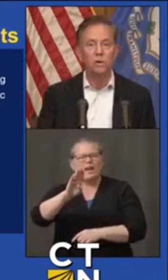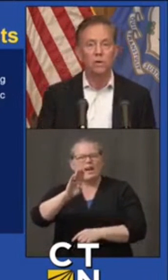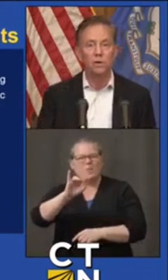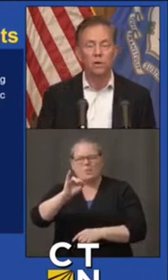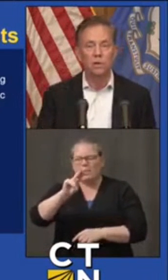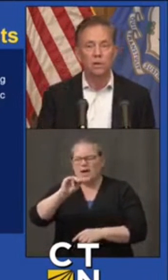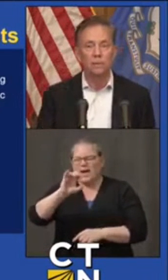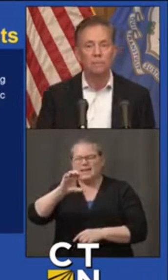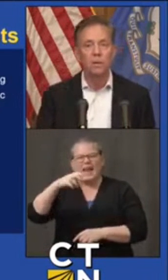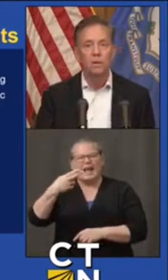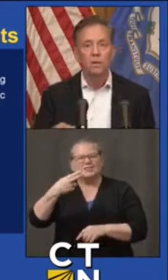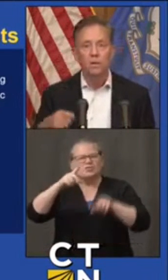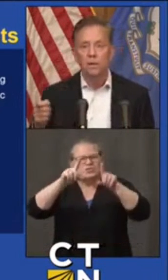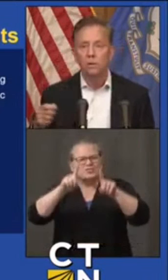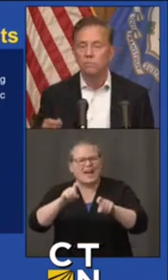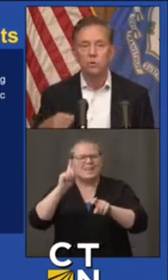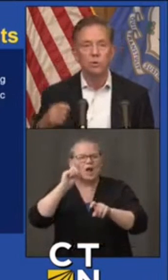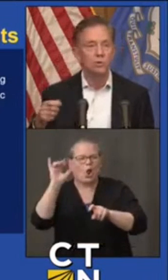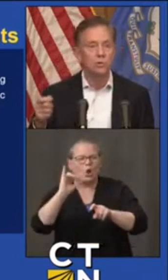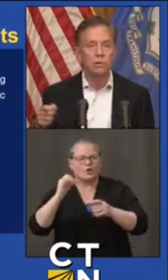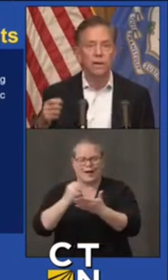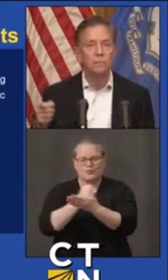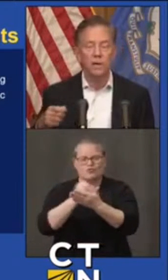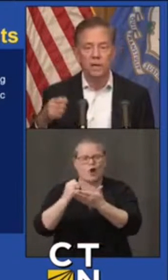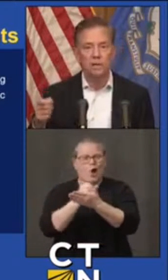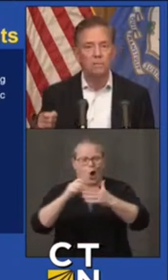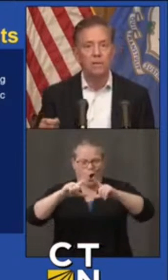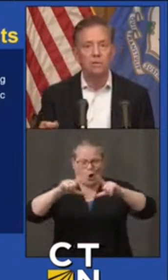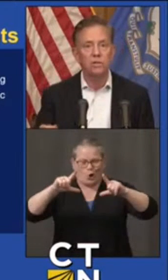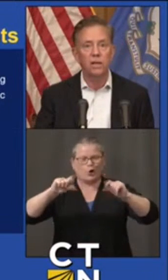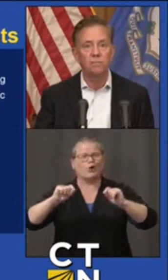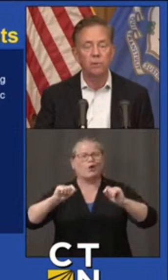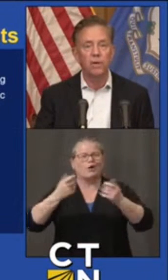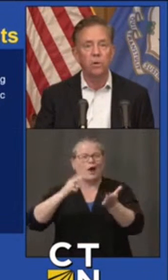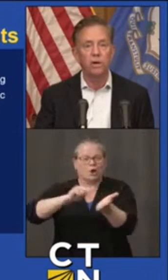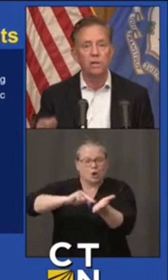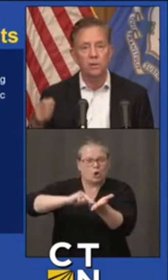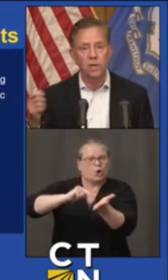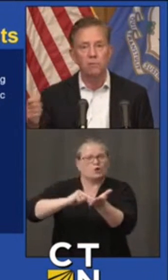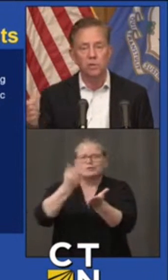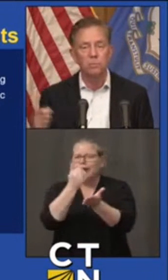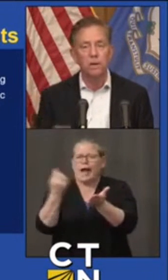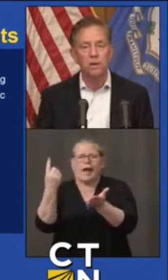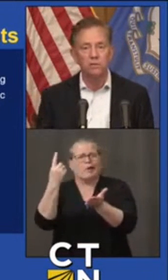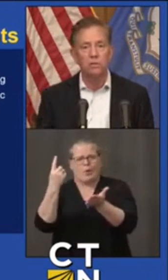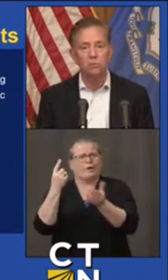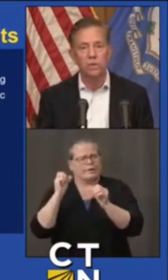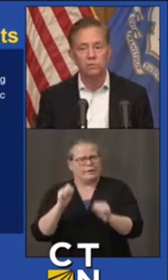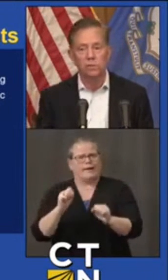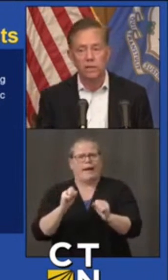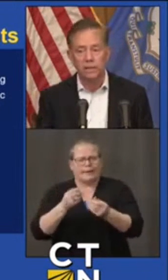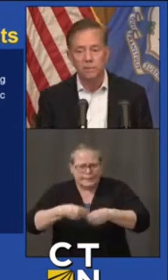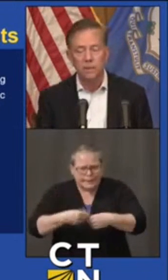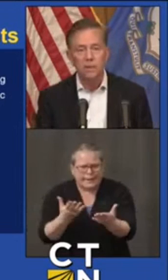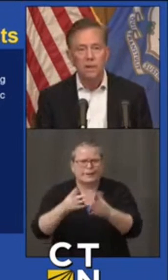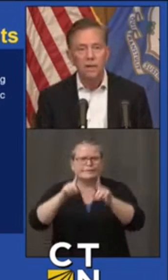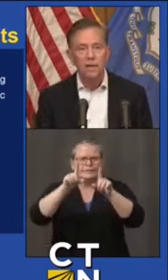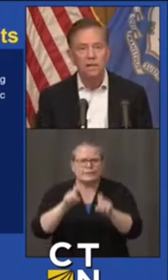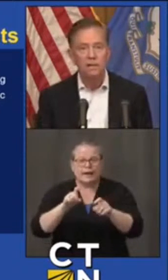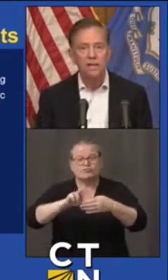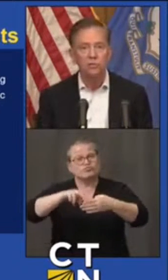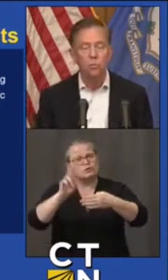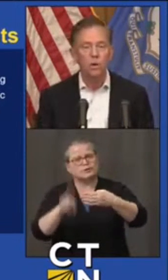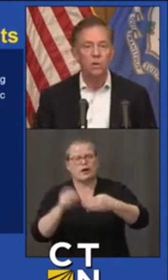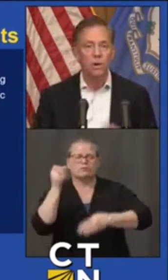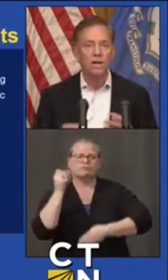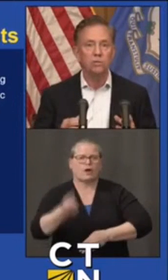credit card. Nurse or anybody can administer them pretty quickly. You get a response in real time. And